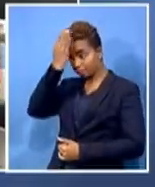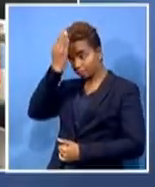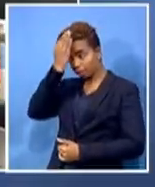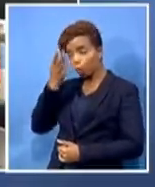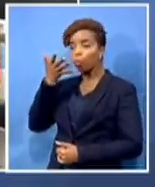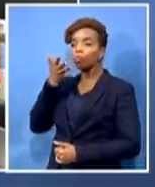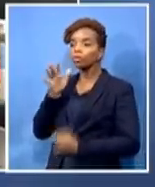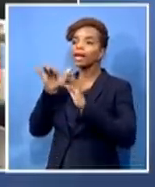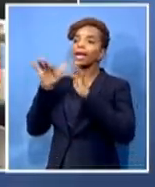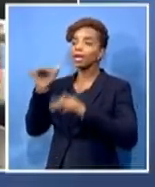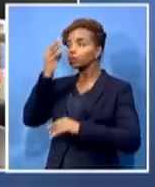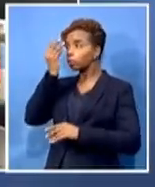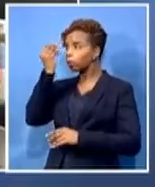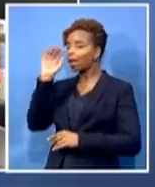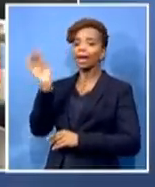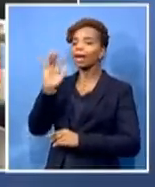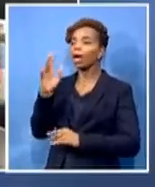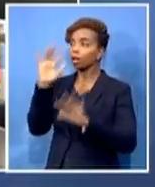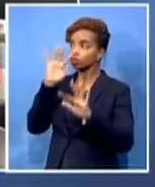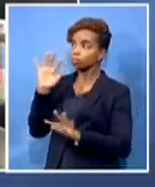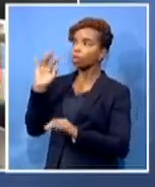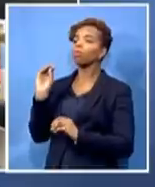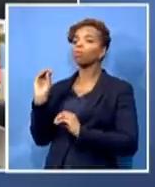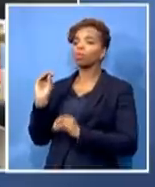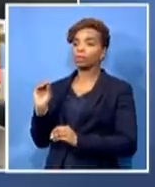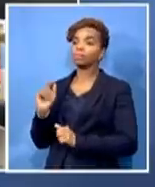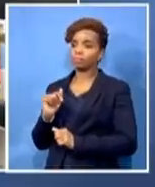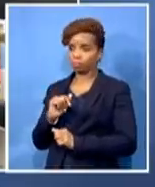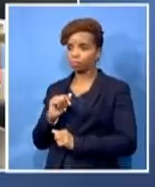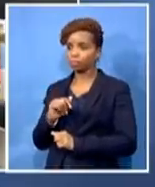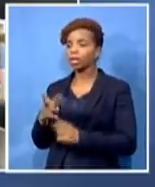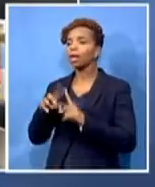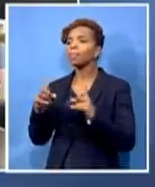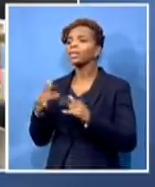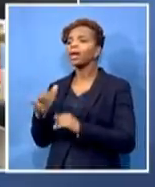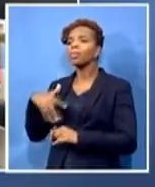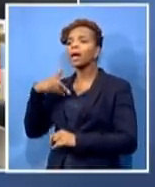how much support there still is for his politics?